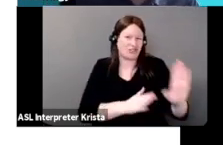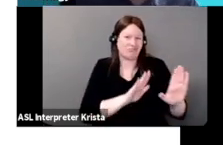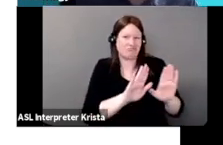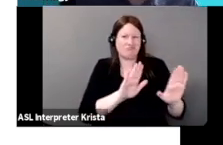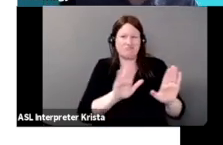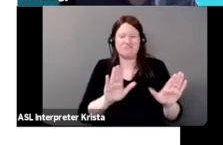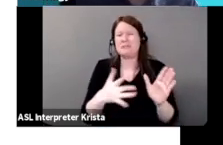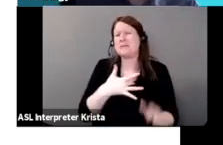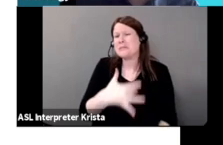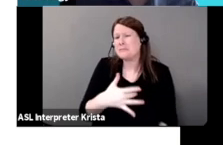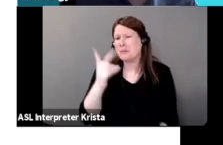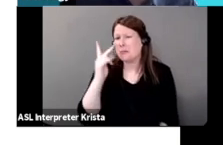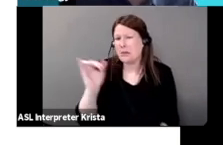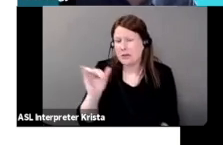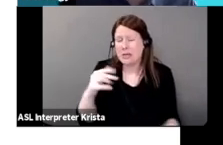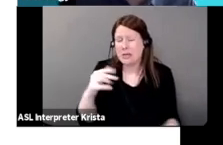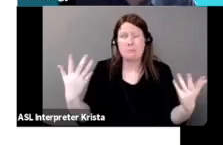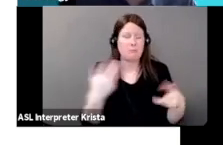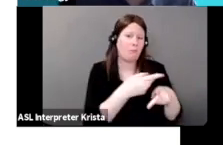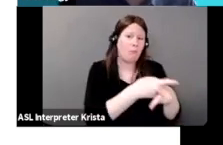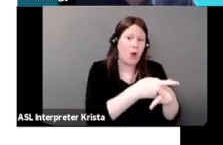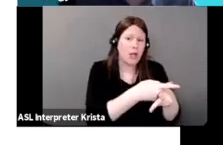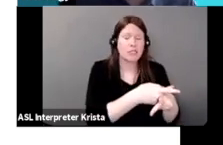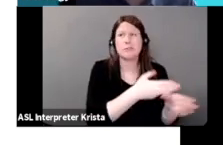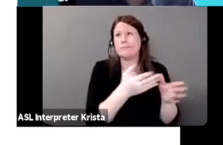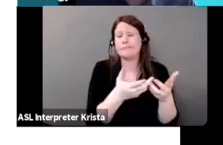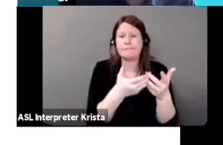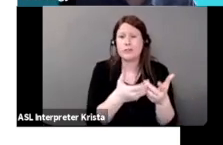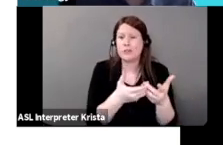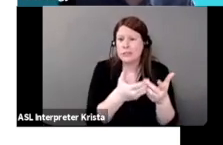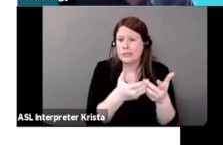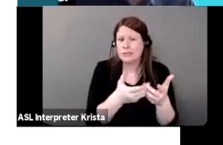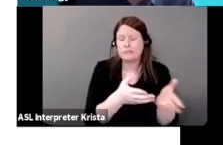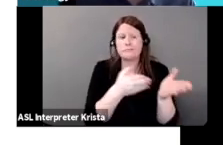products, machines, processes or methods,